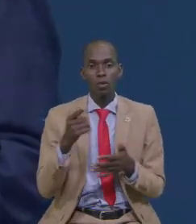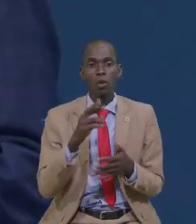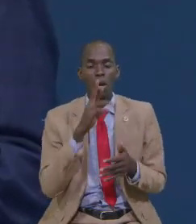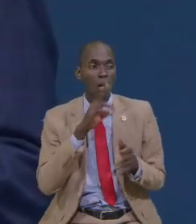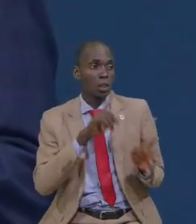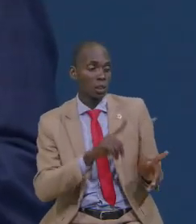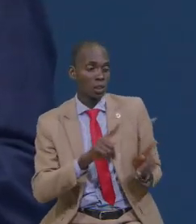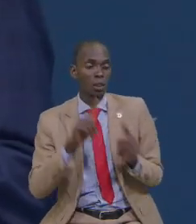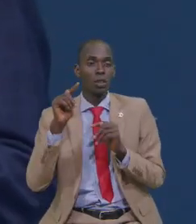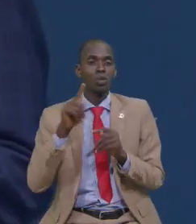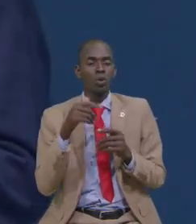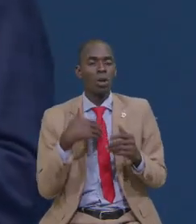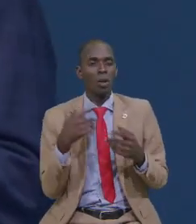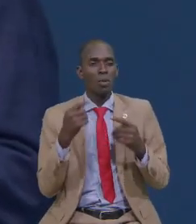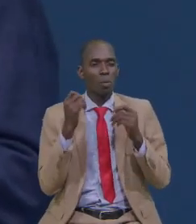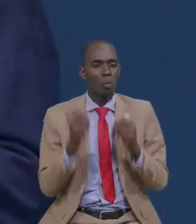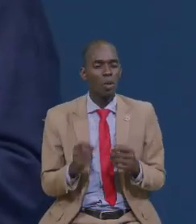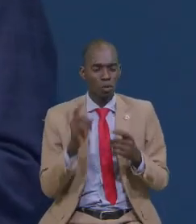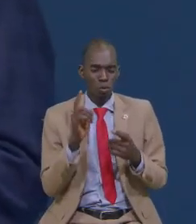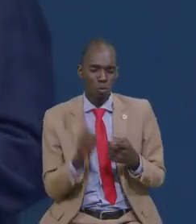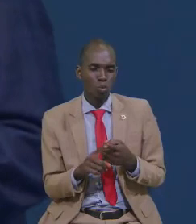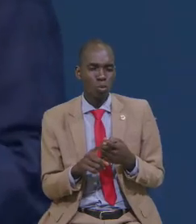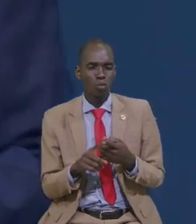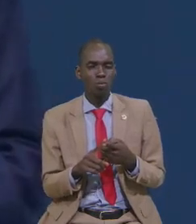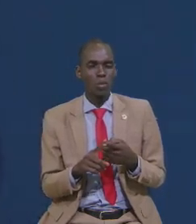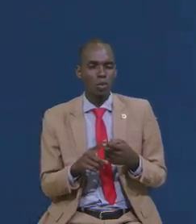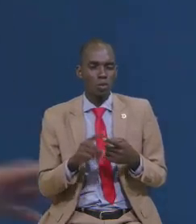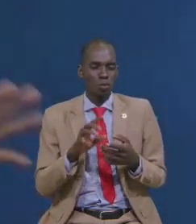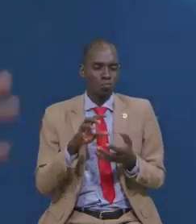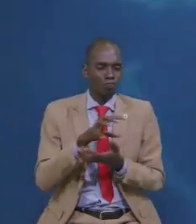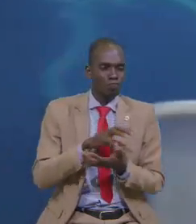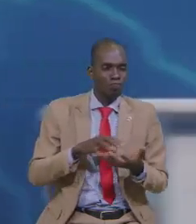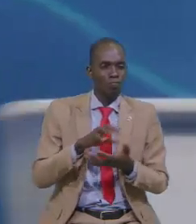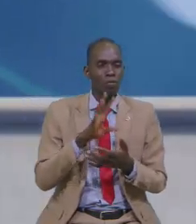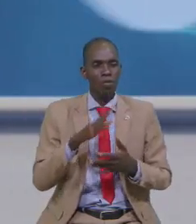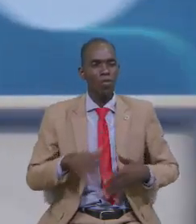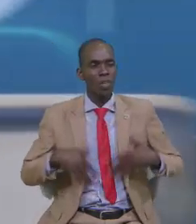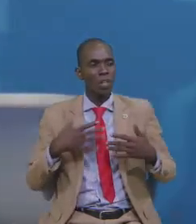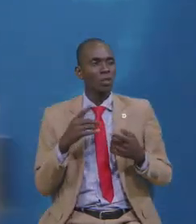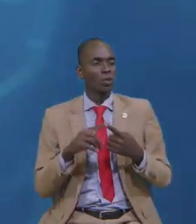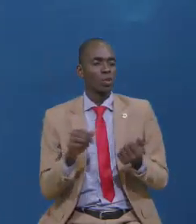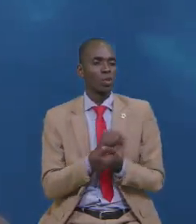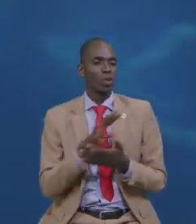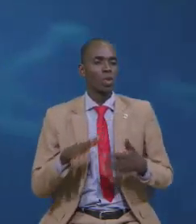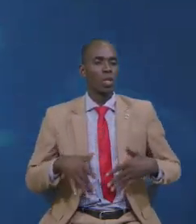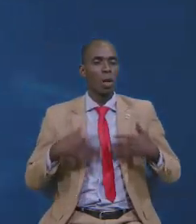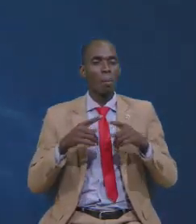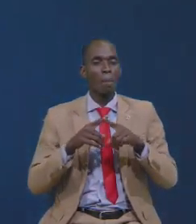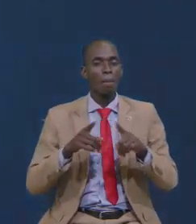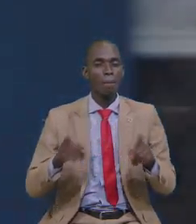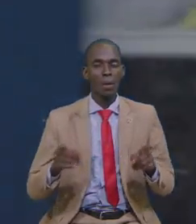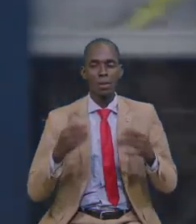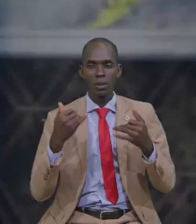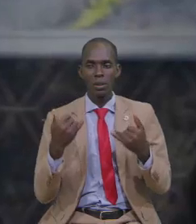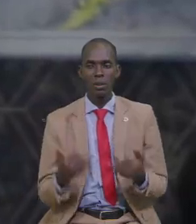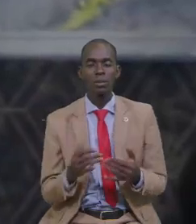had the power to roughhandle your life, to squeeze your life, and to destroy your life. But now he